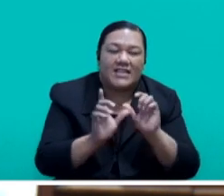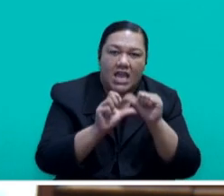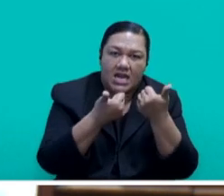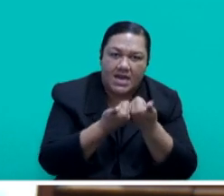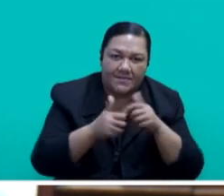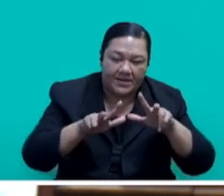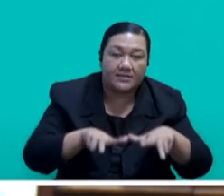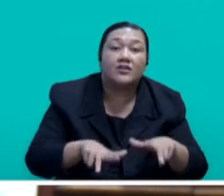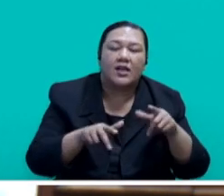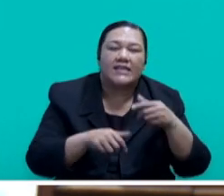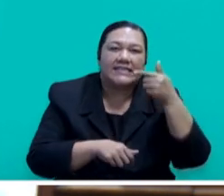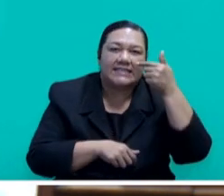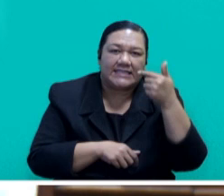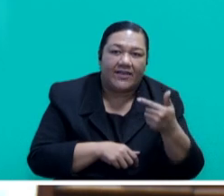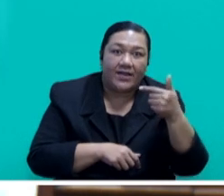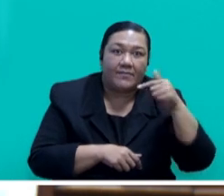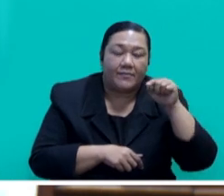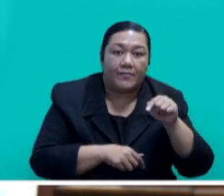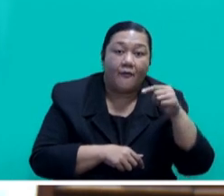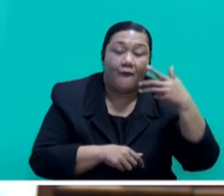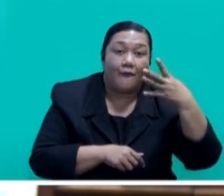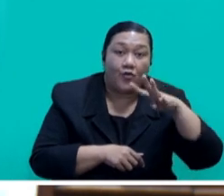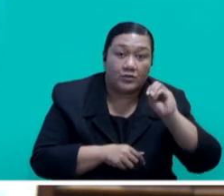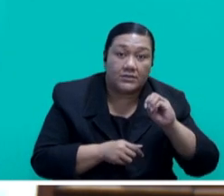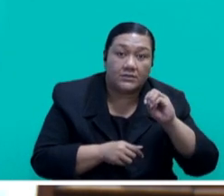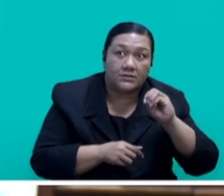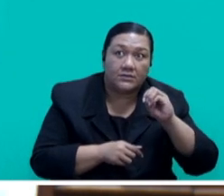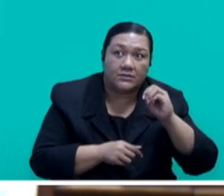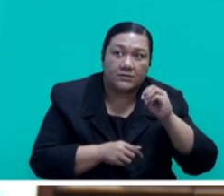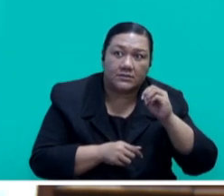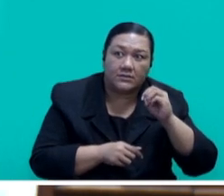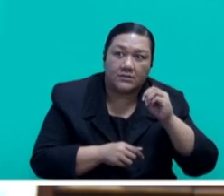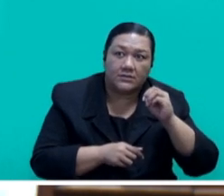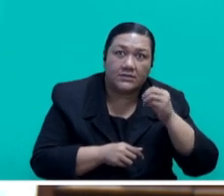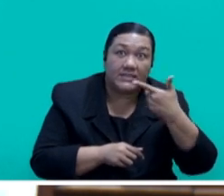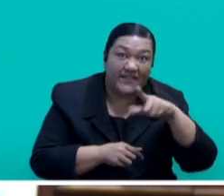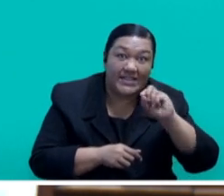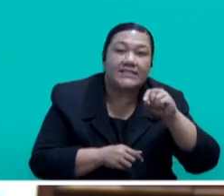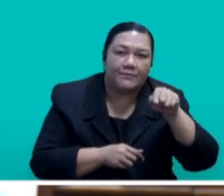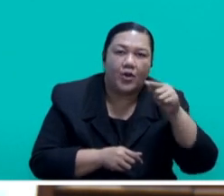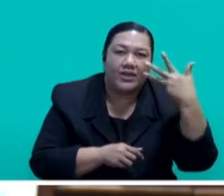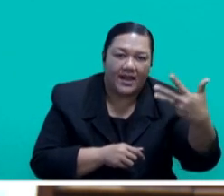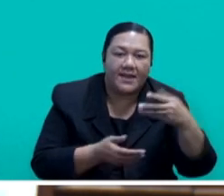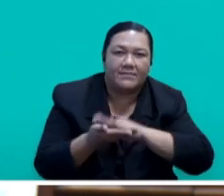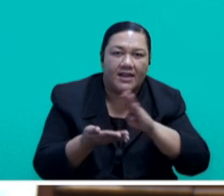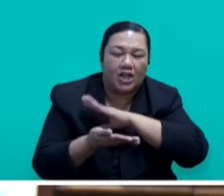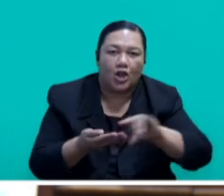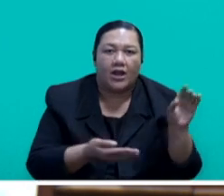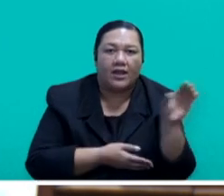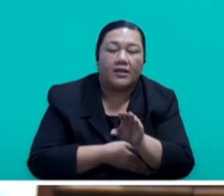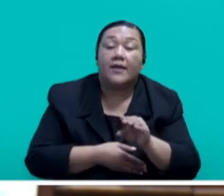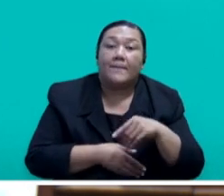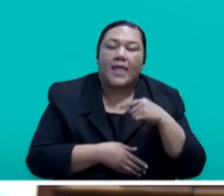of $14.9 million in the aftercare fund, an increase of $2.49 million,